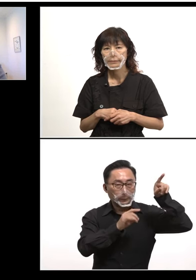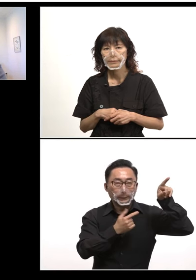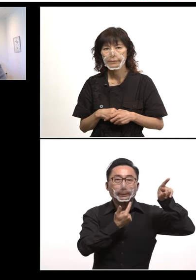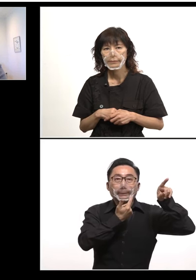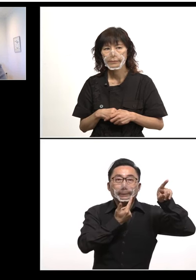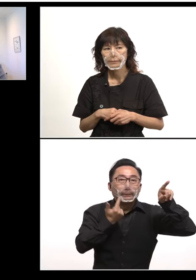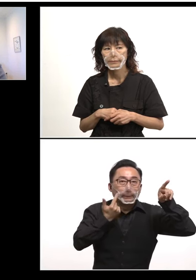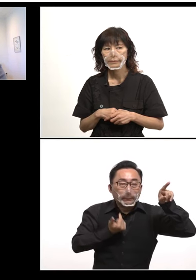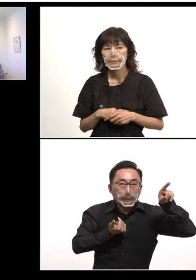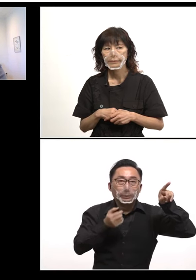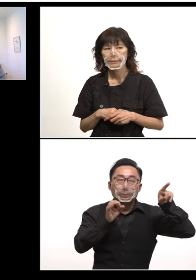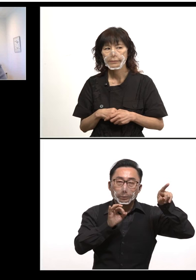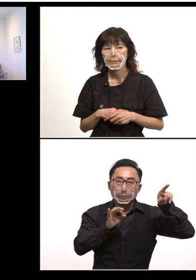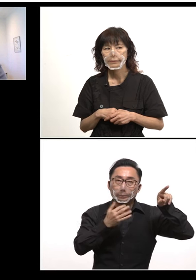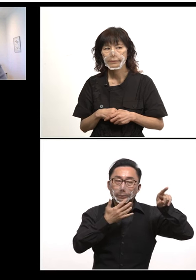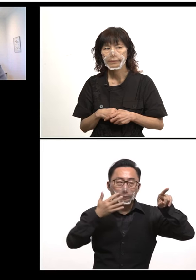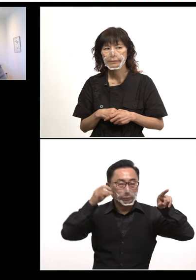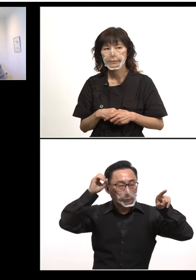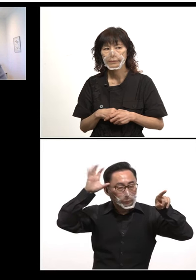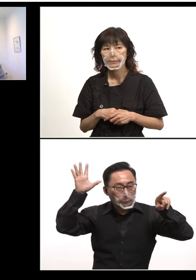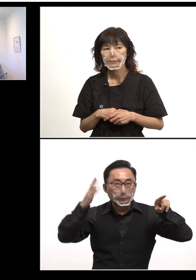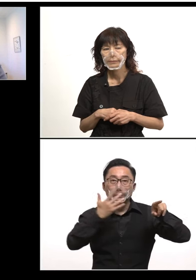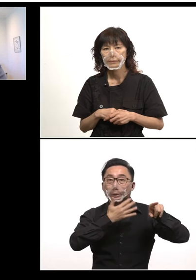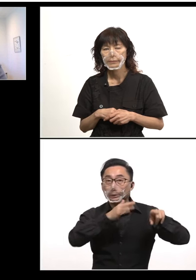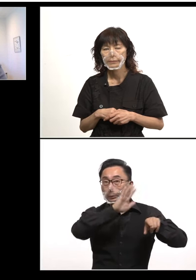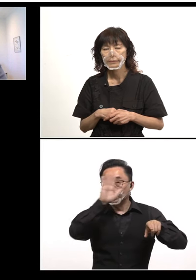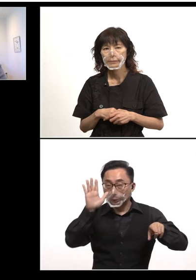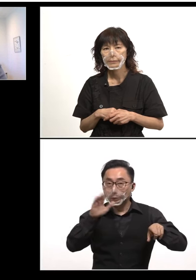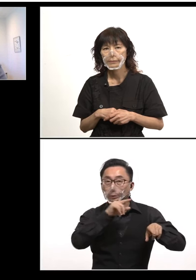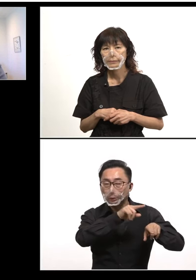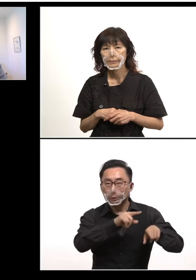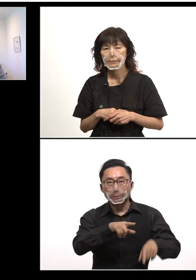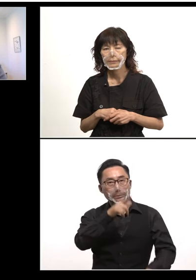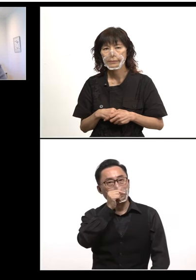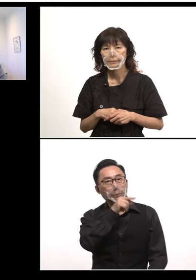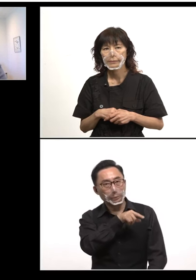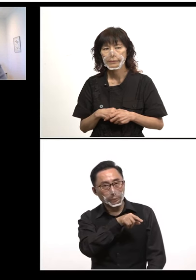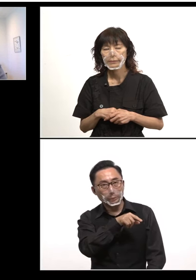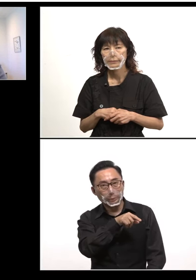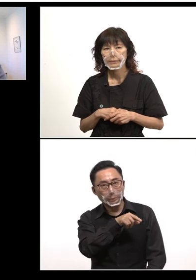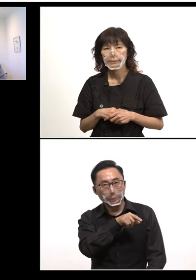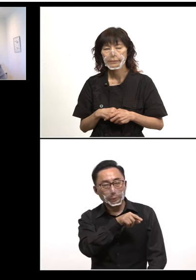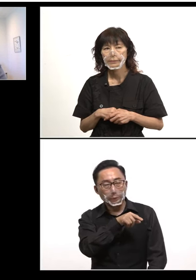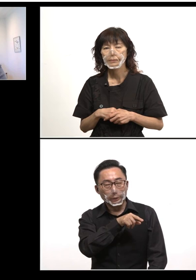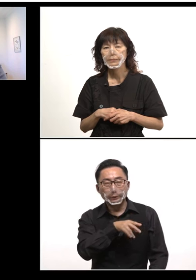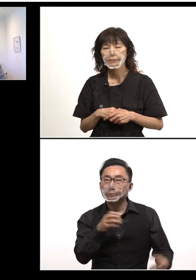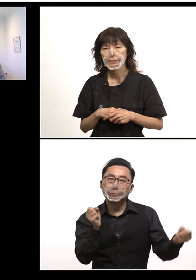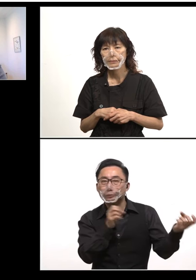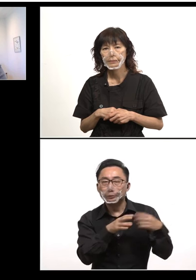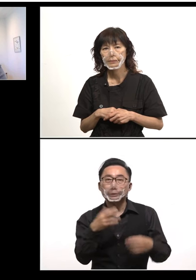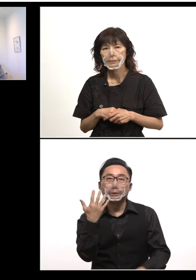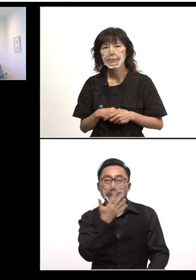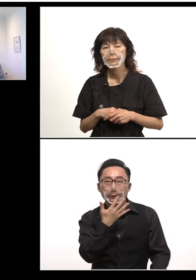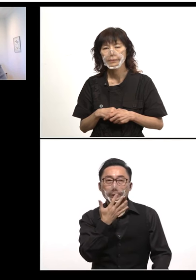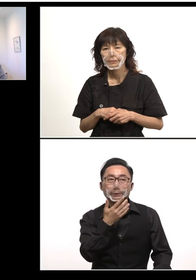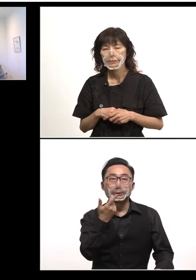so interesting. And that's how we got into the talks about colors and then about sound. So